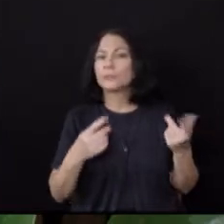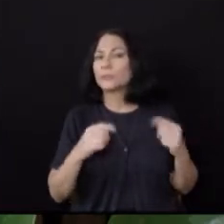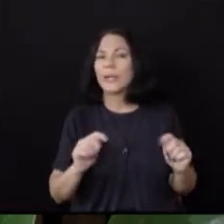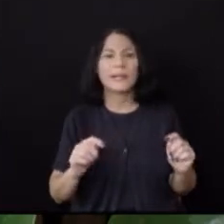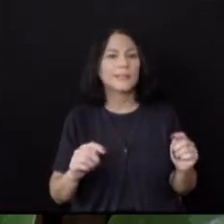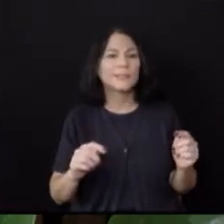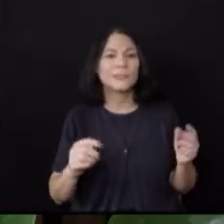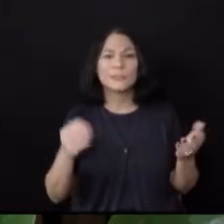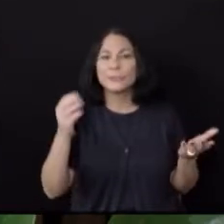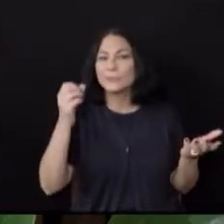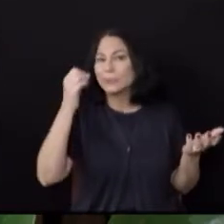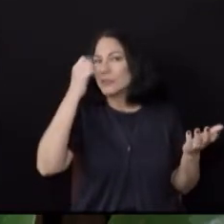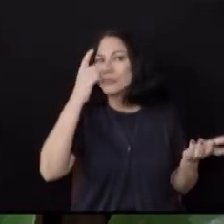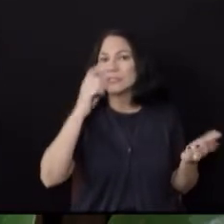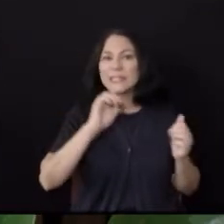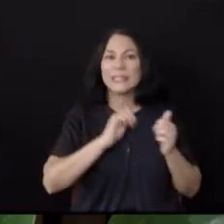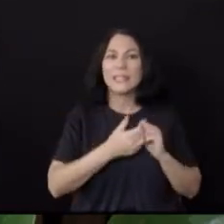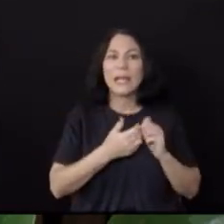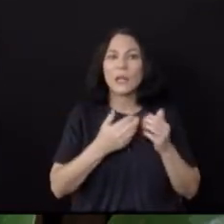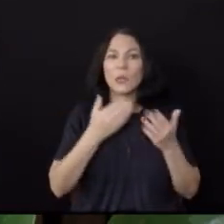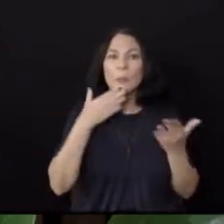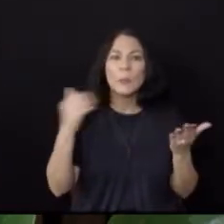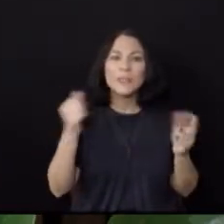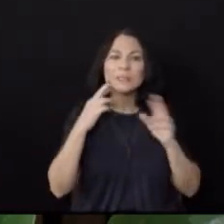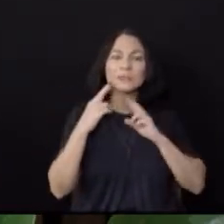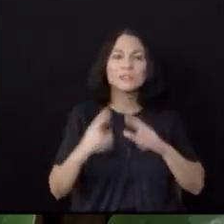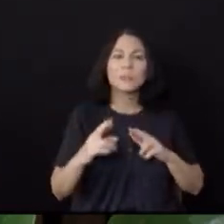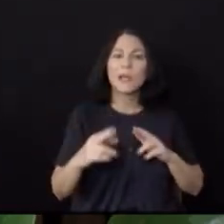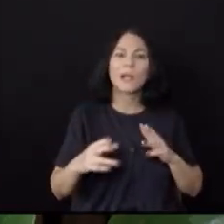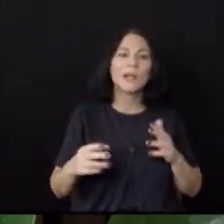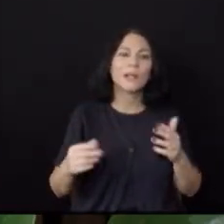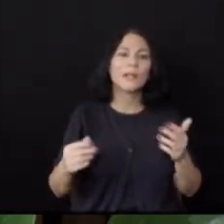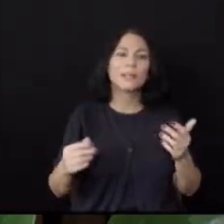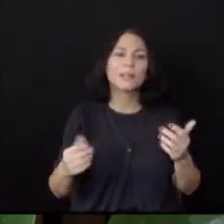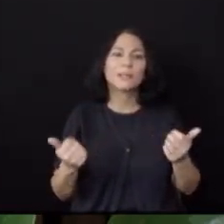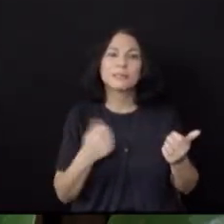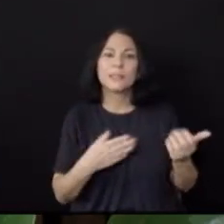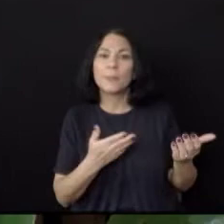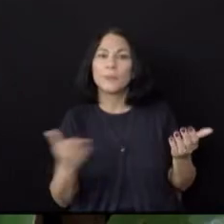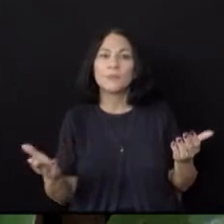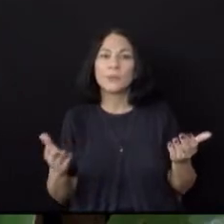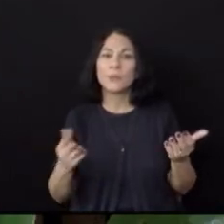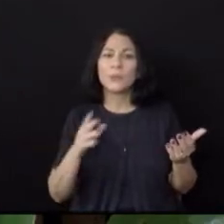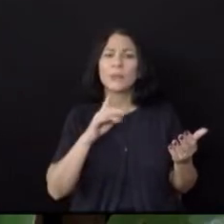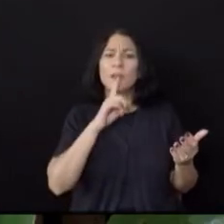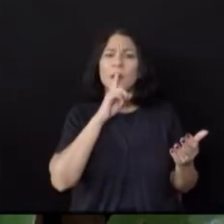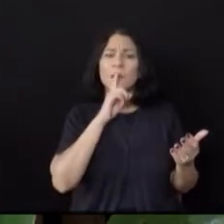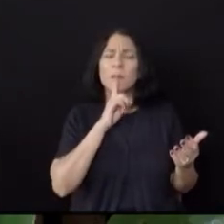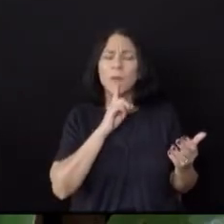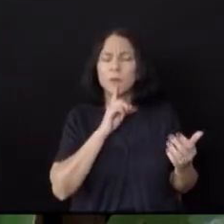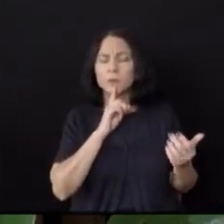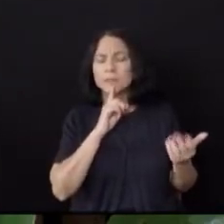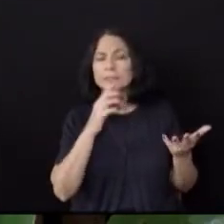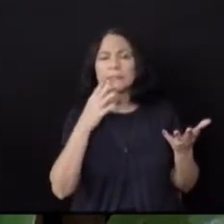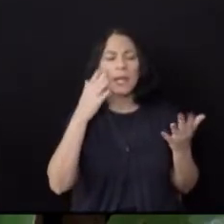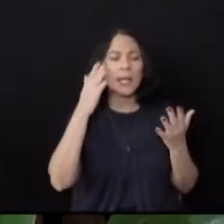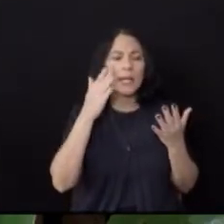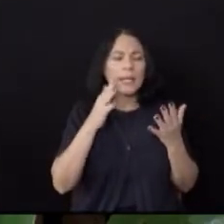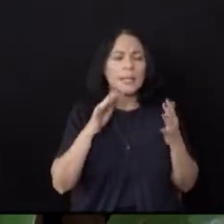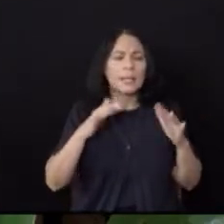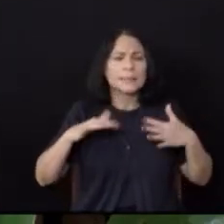best respond to what may come with COVID-19. Some of you are dealing with loneliness, with anxiety. Some of you have been